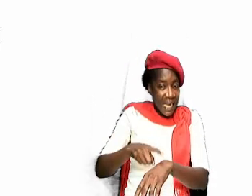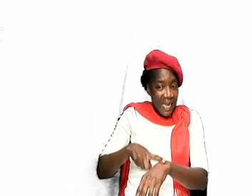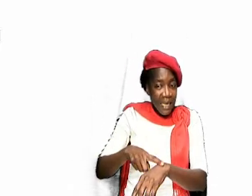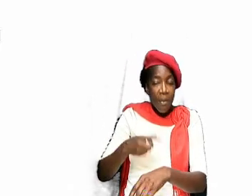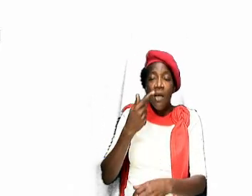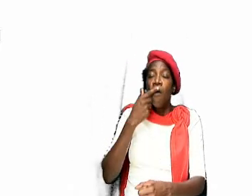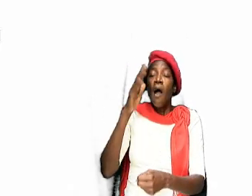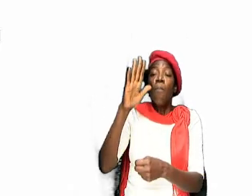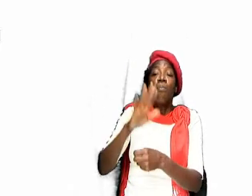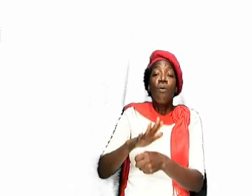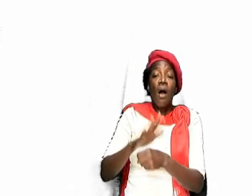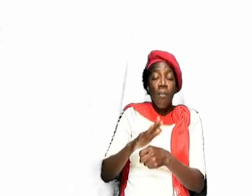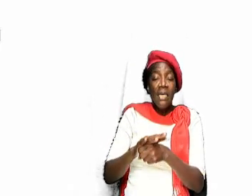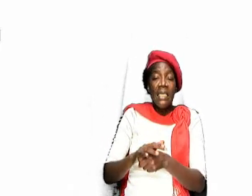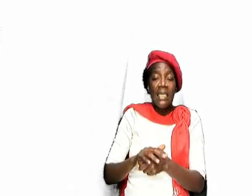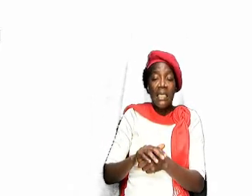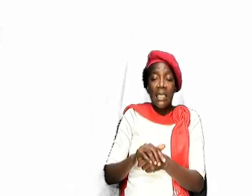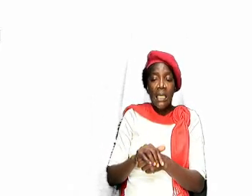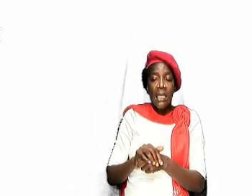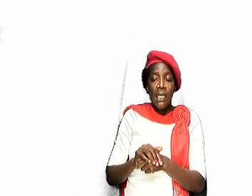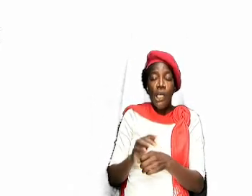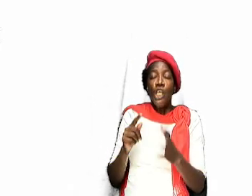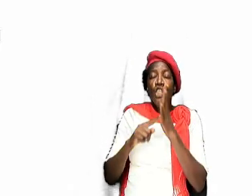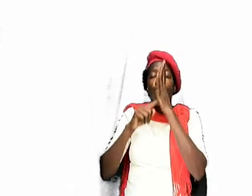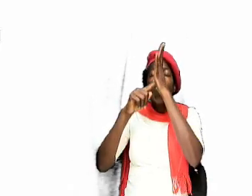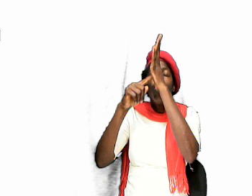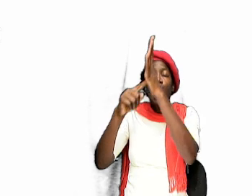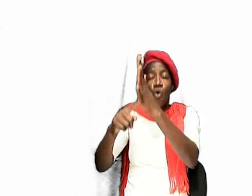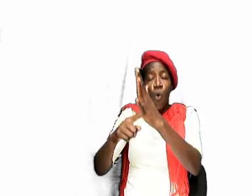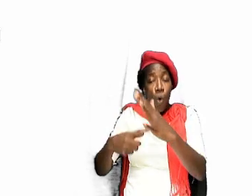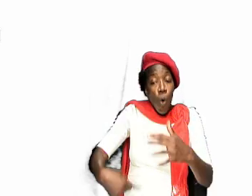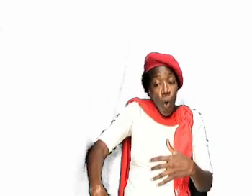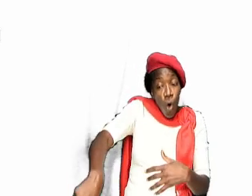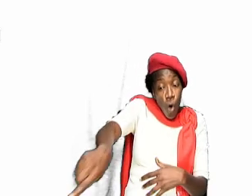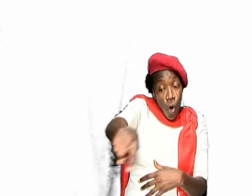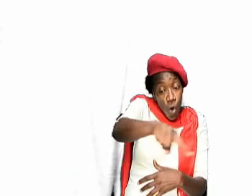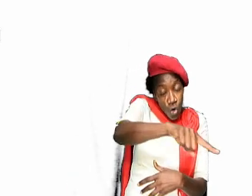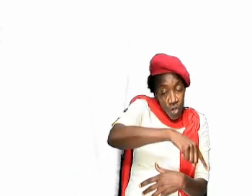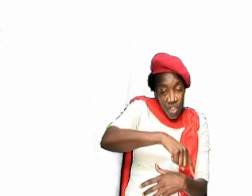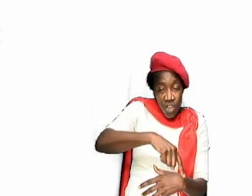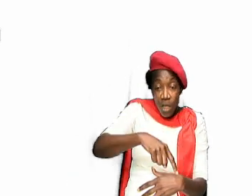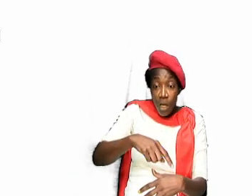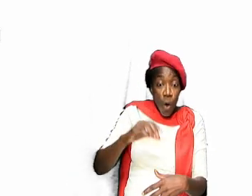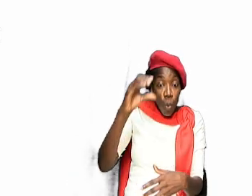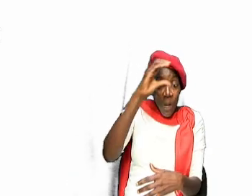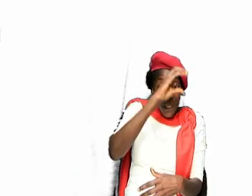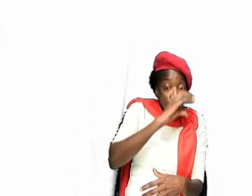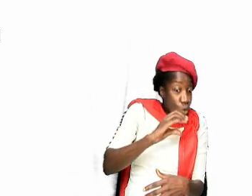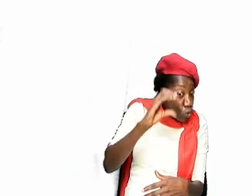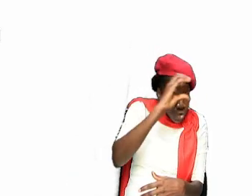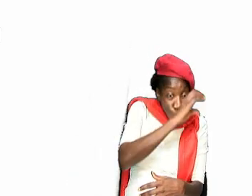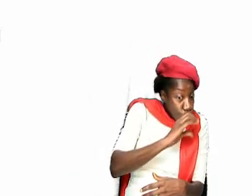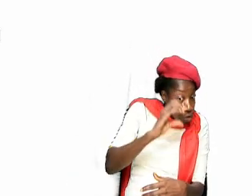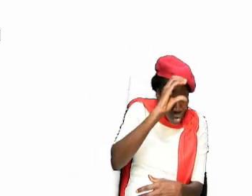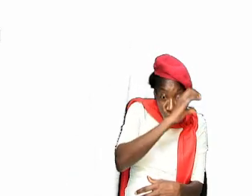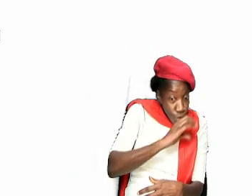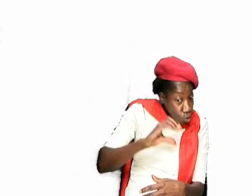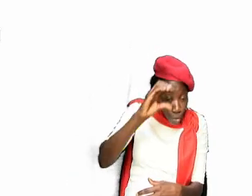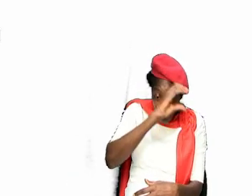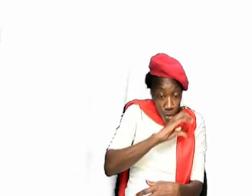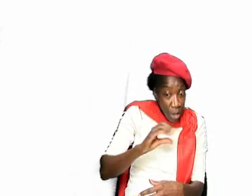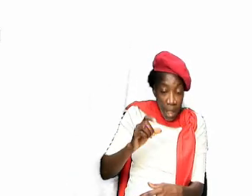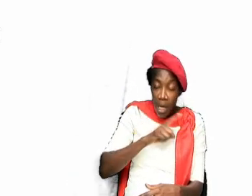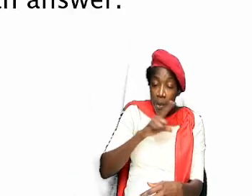Keilah. This goes to show us that when we seek the Lord, he will answer us.